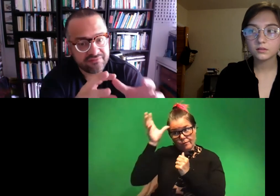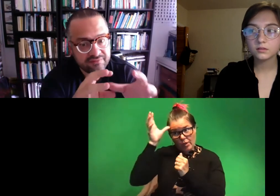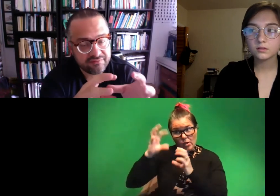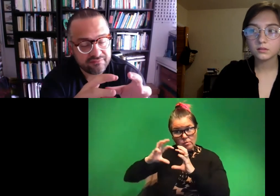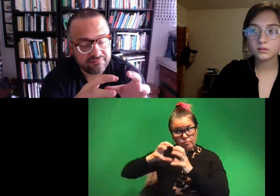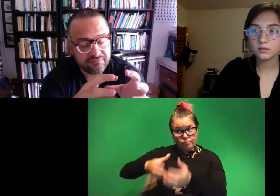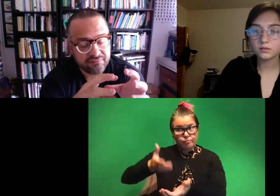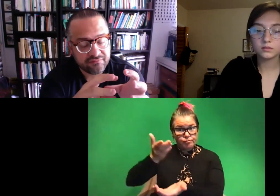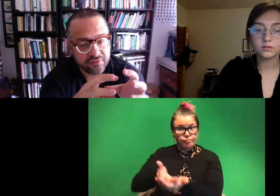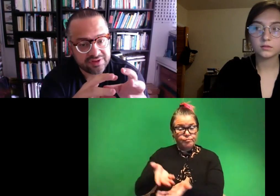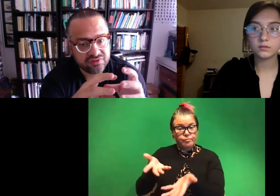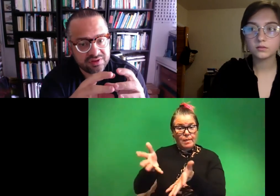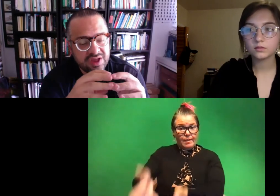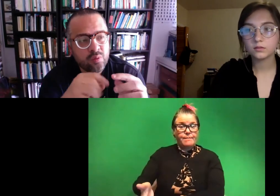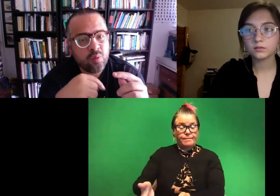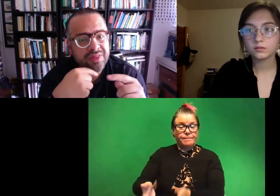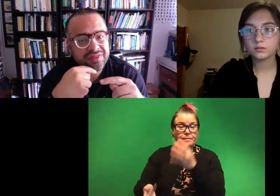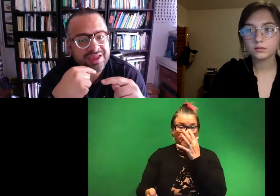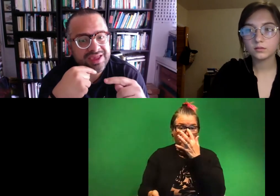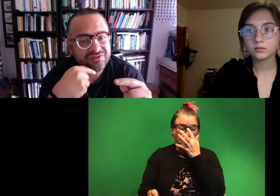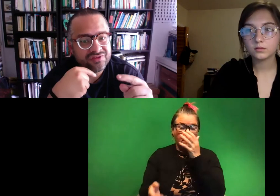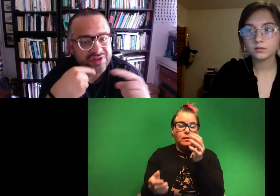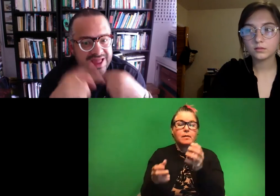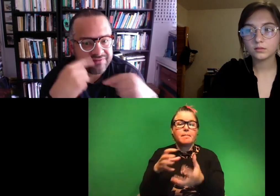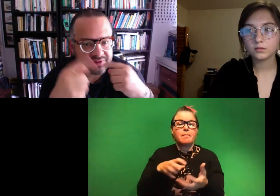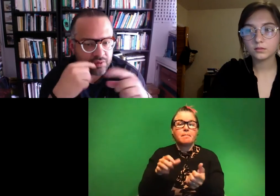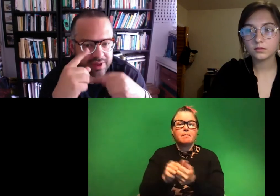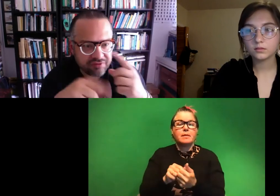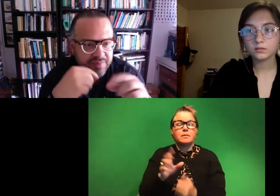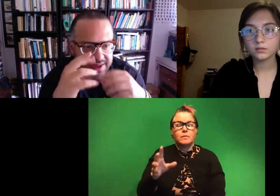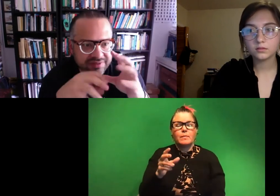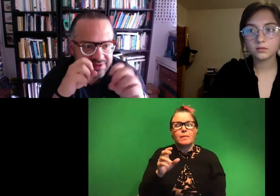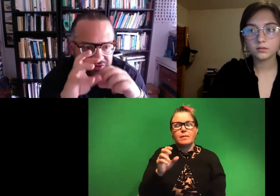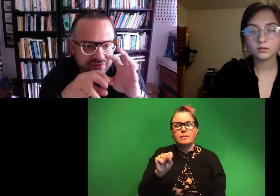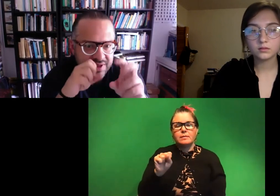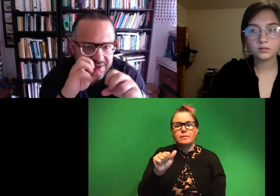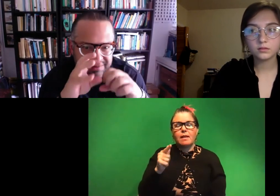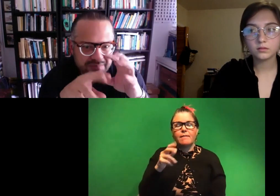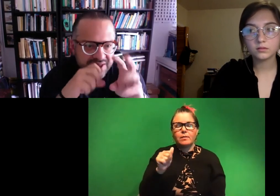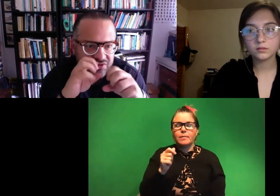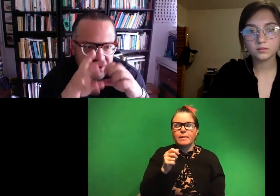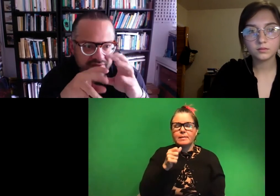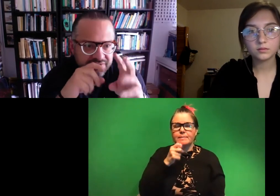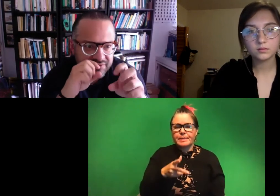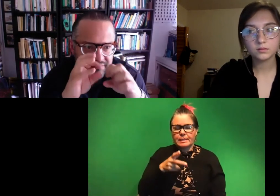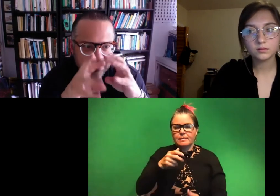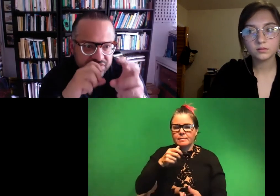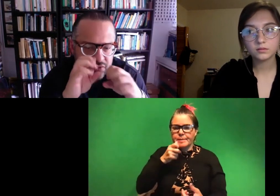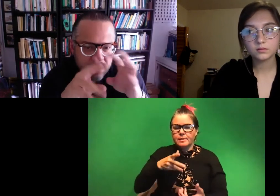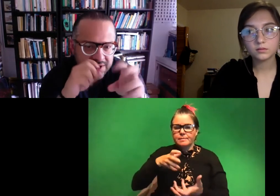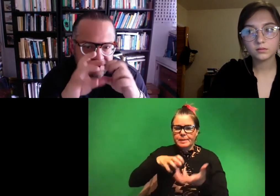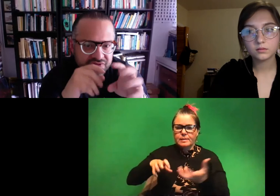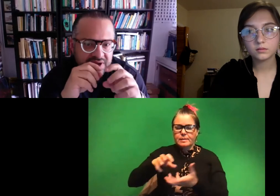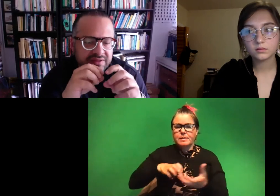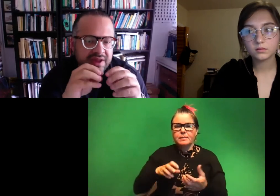leave for it with his saliva. So he's making this mix of these